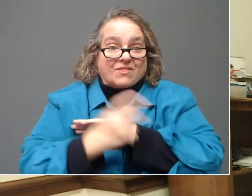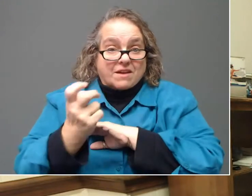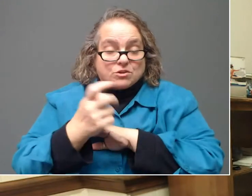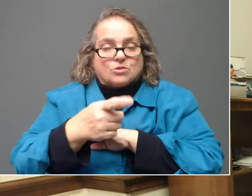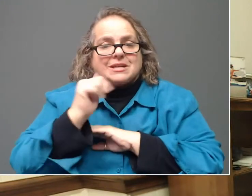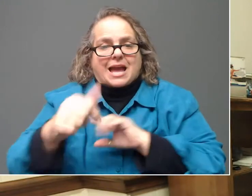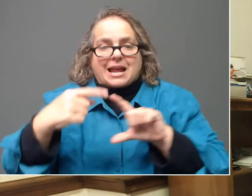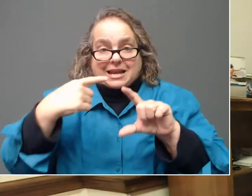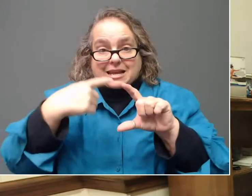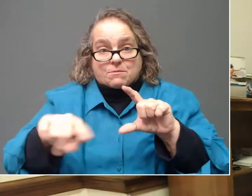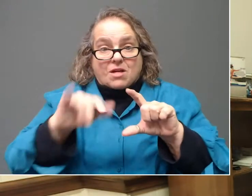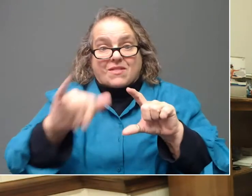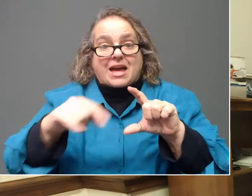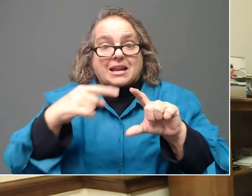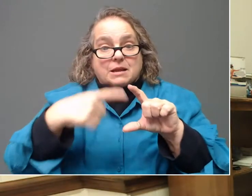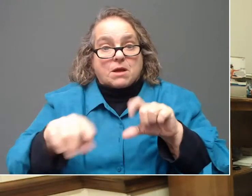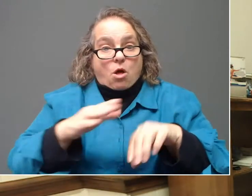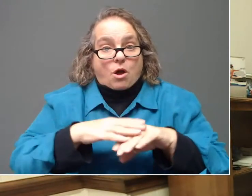on Monday, the